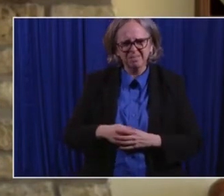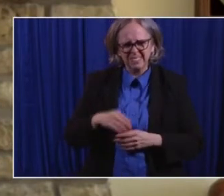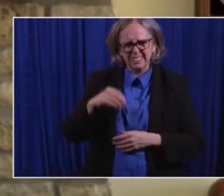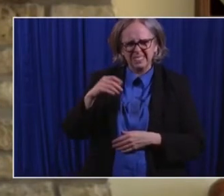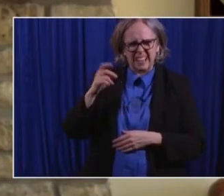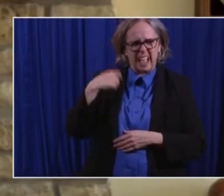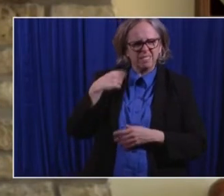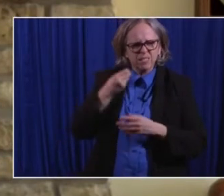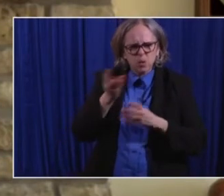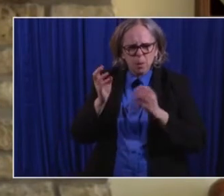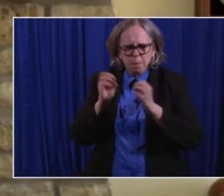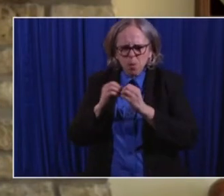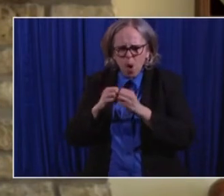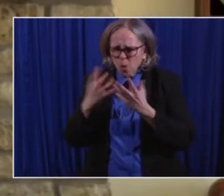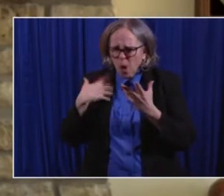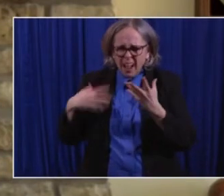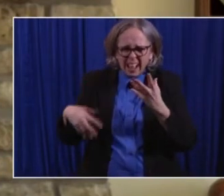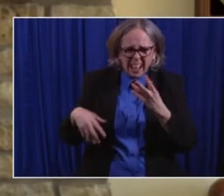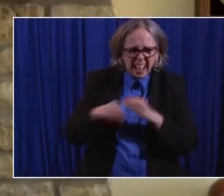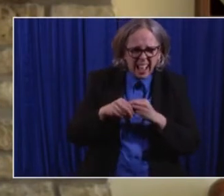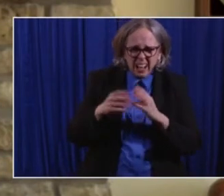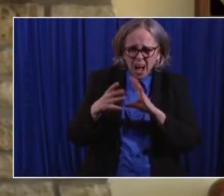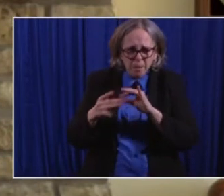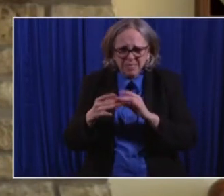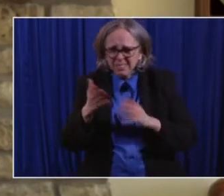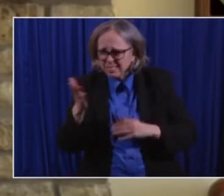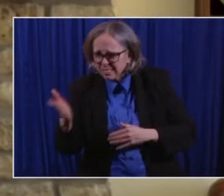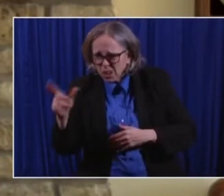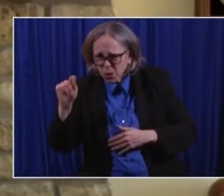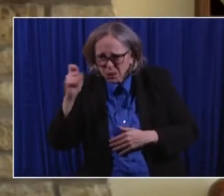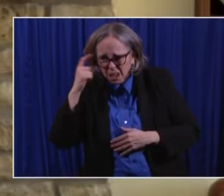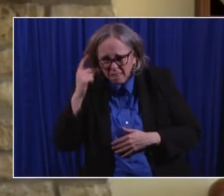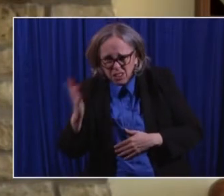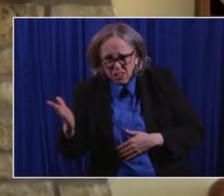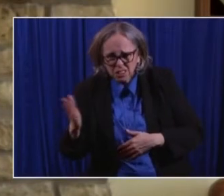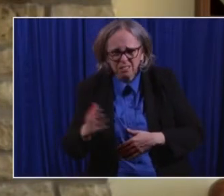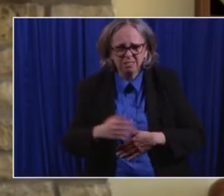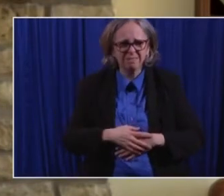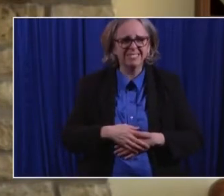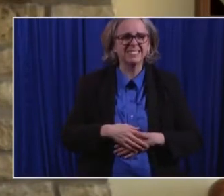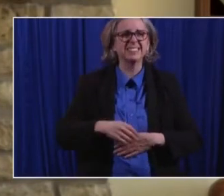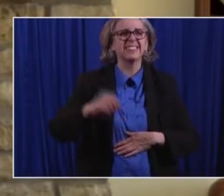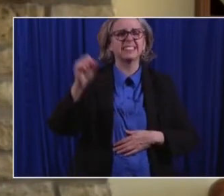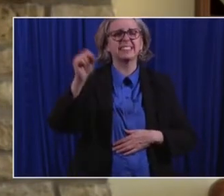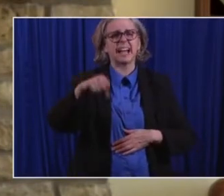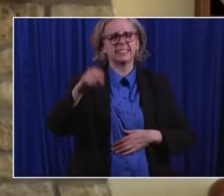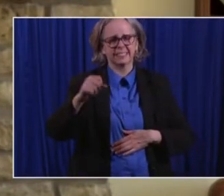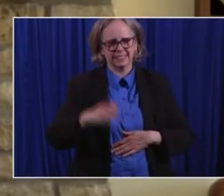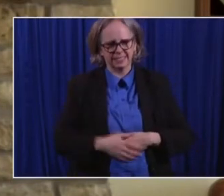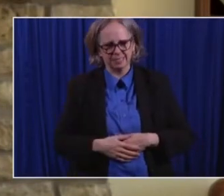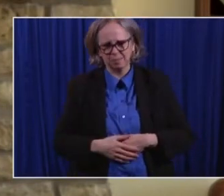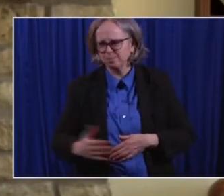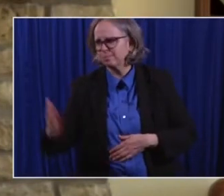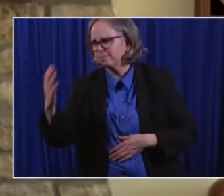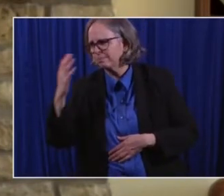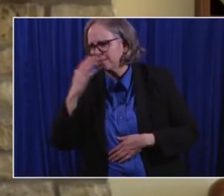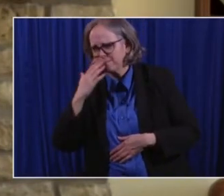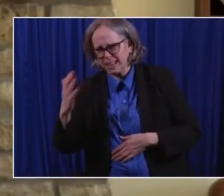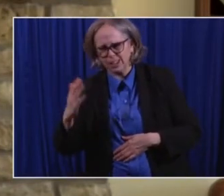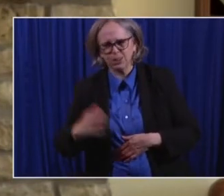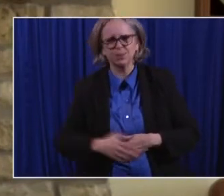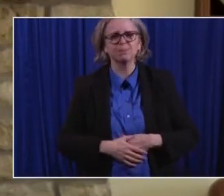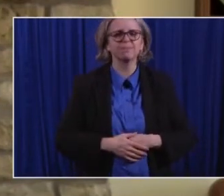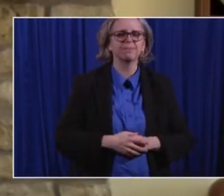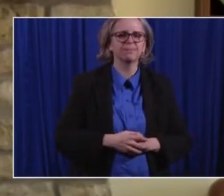kind of comments on that, and then I'll come back. Yeah, thank you very much, Governor. I can tell